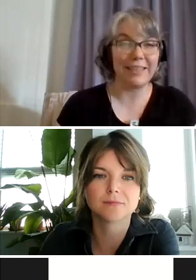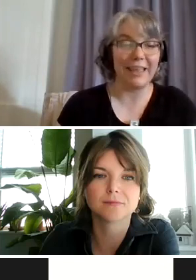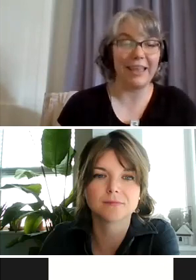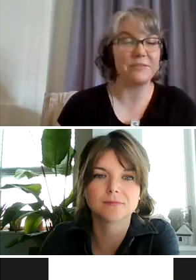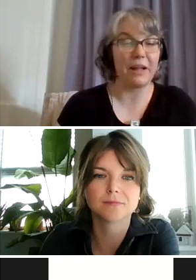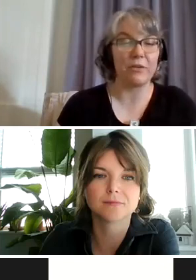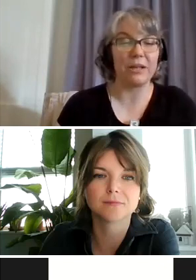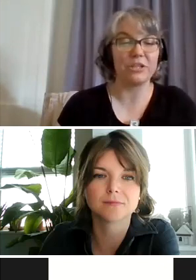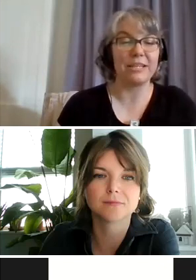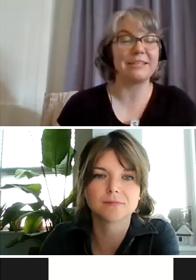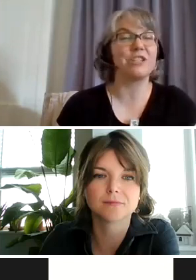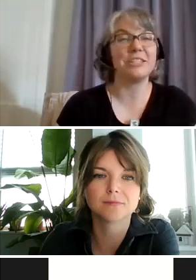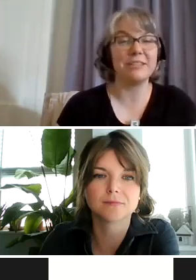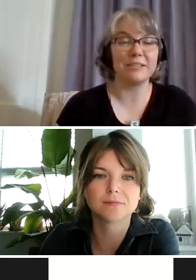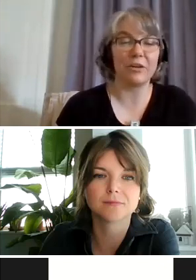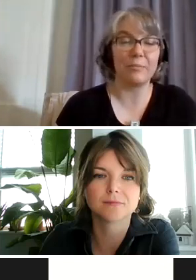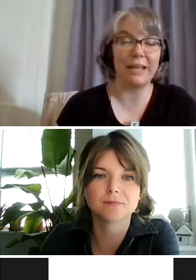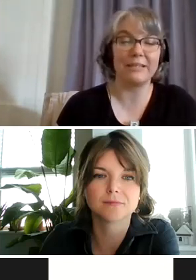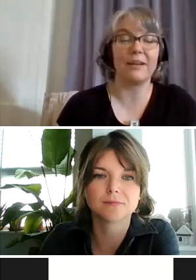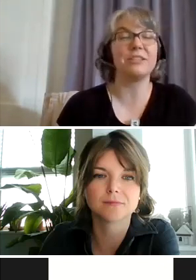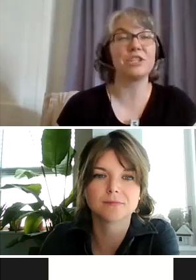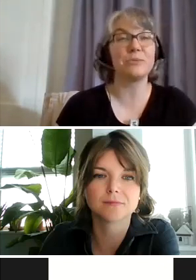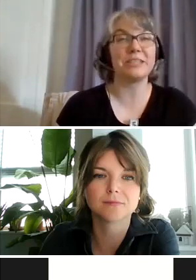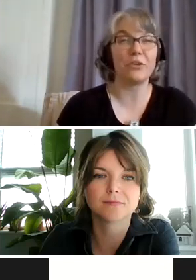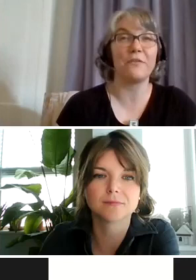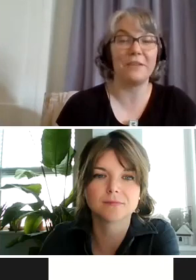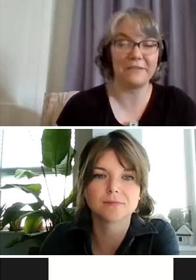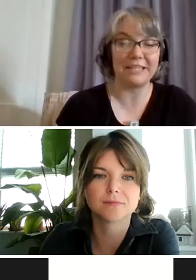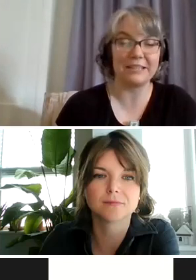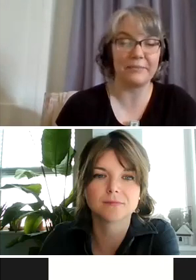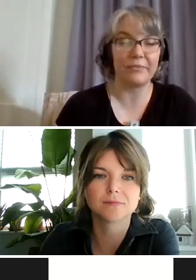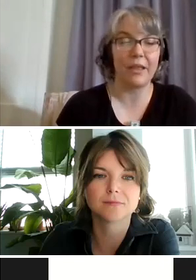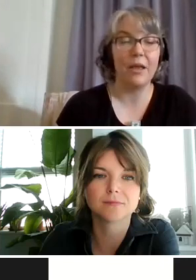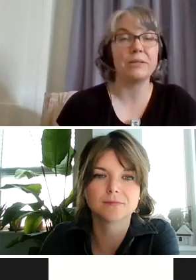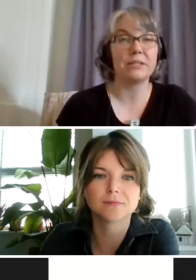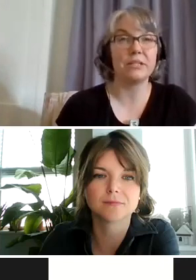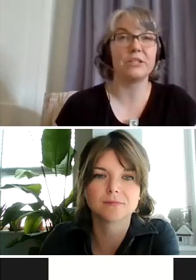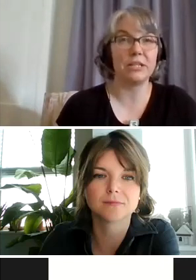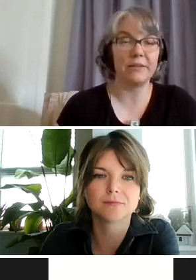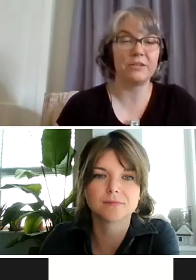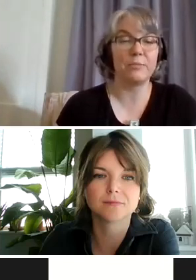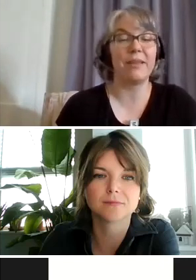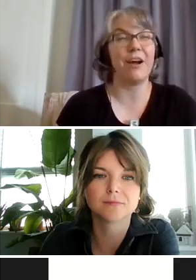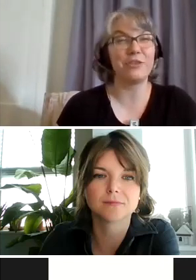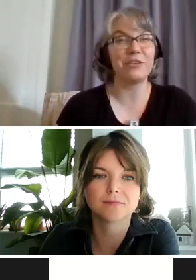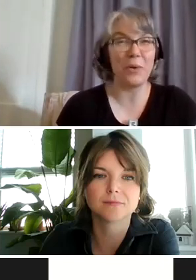amazing thing, as Valerie mentioned, is that she didn't start painting until she was in her 50s. But since she lived to be